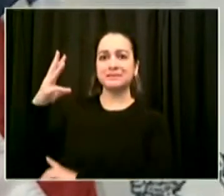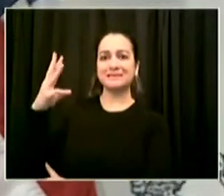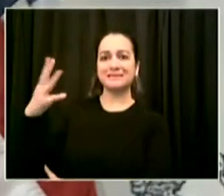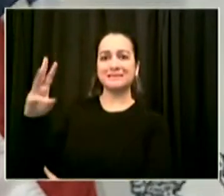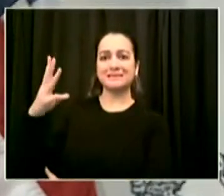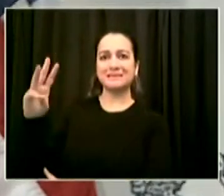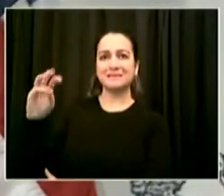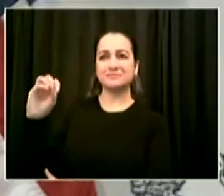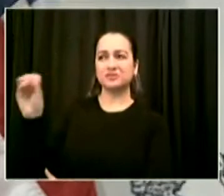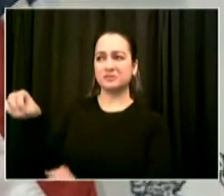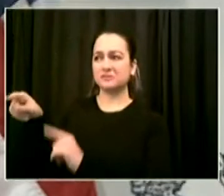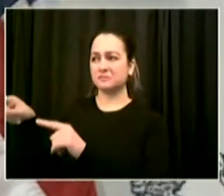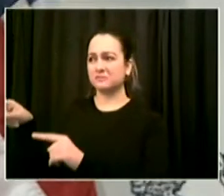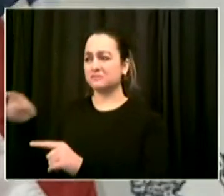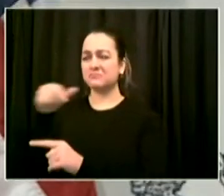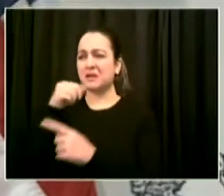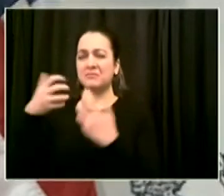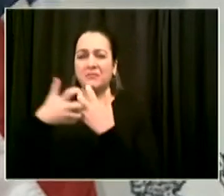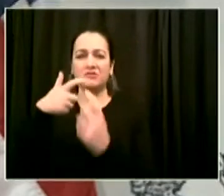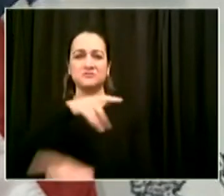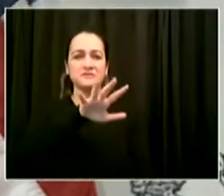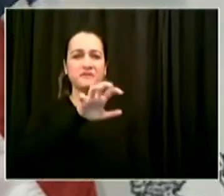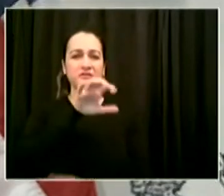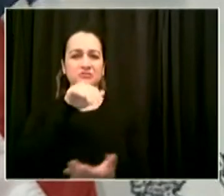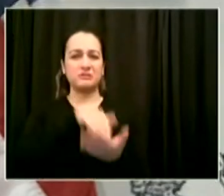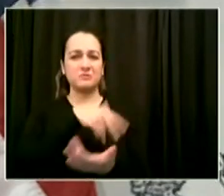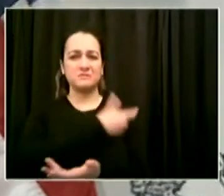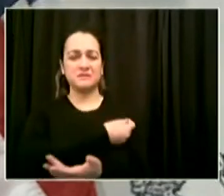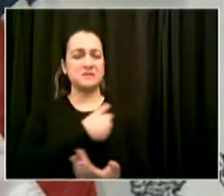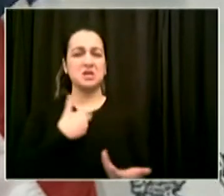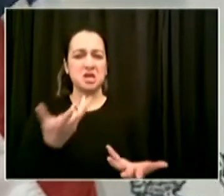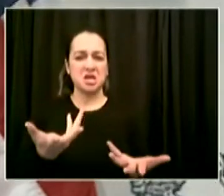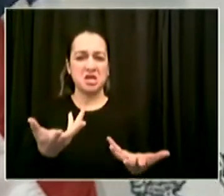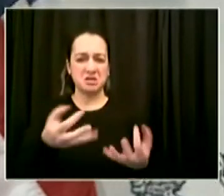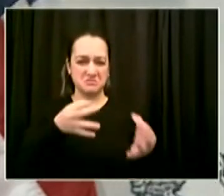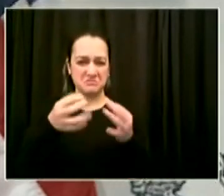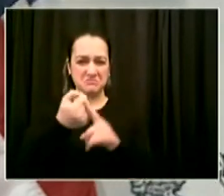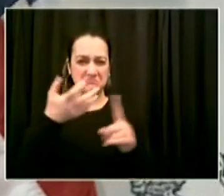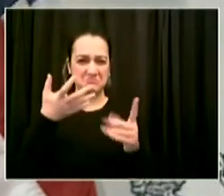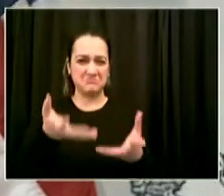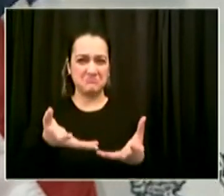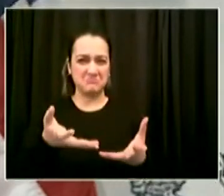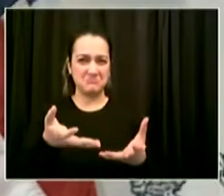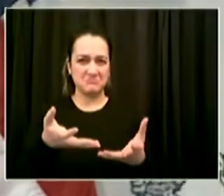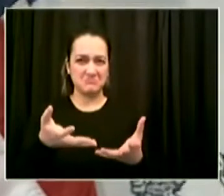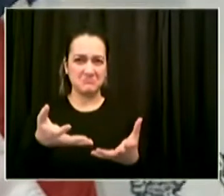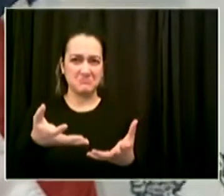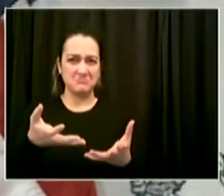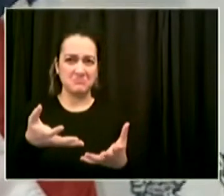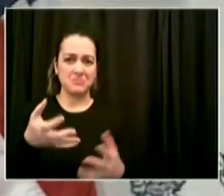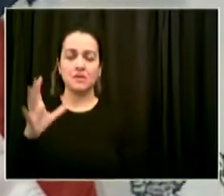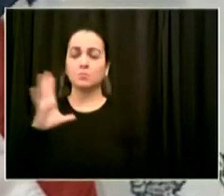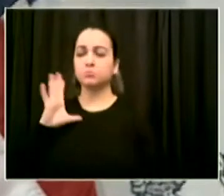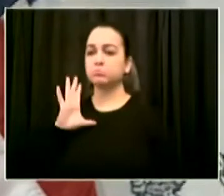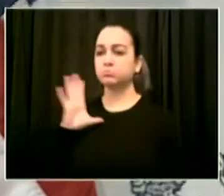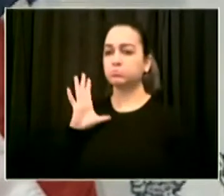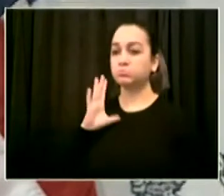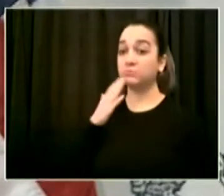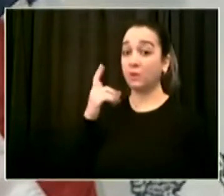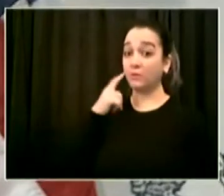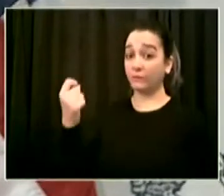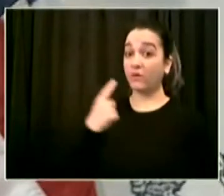not currently seeing? Yeah, Andrew, I appreciate the question, but I've known you a long time, so you won't take it personal if I say I don't want you thinking too